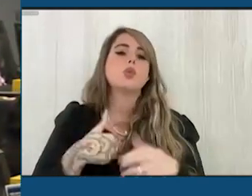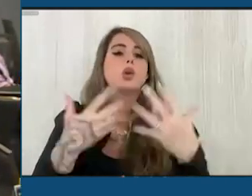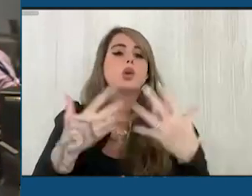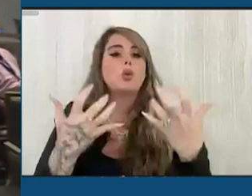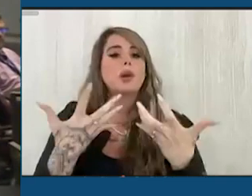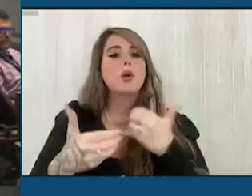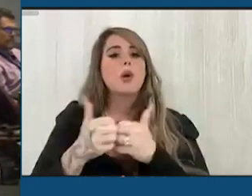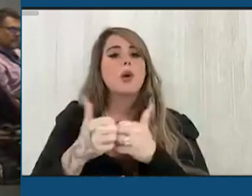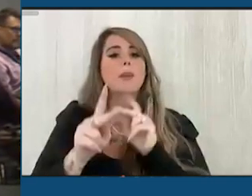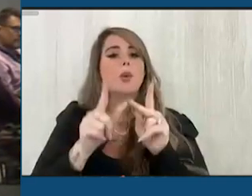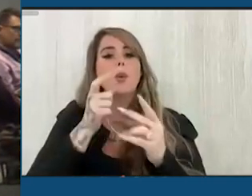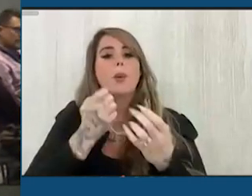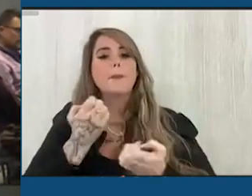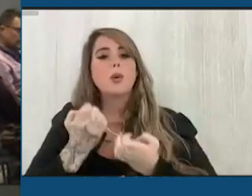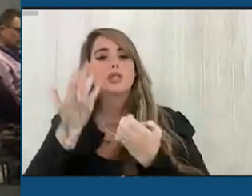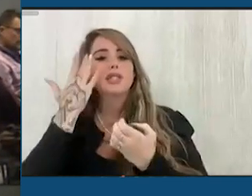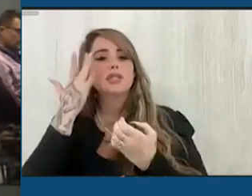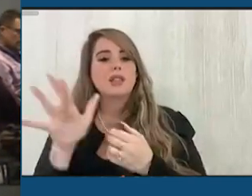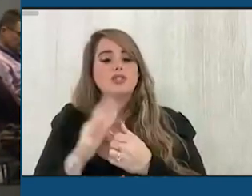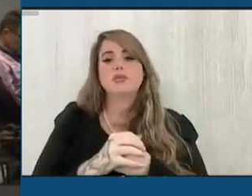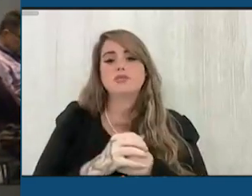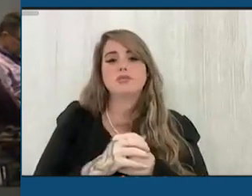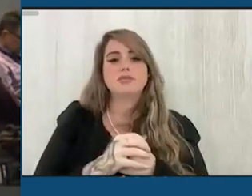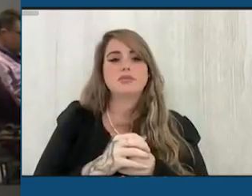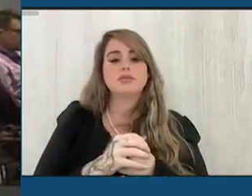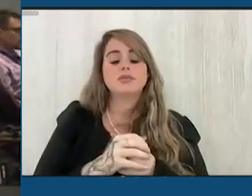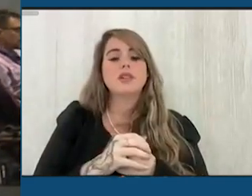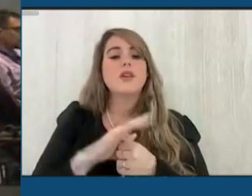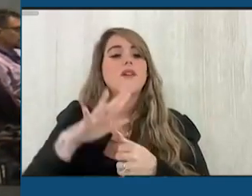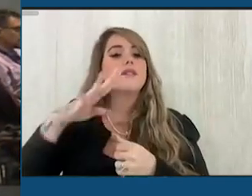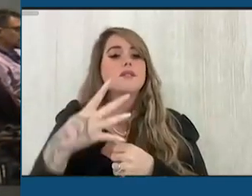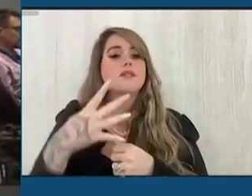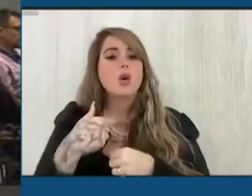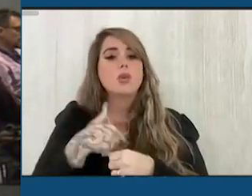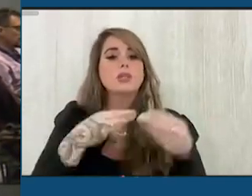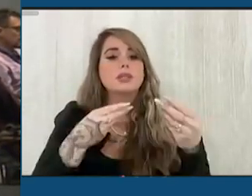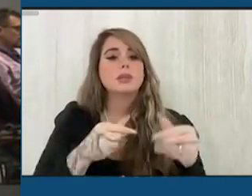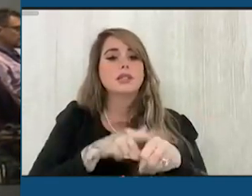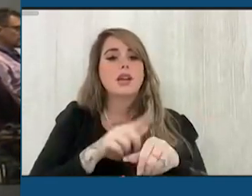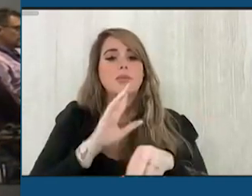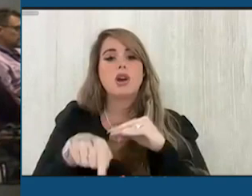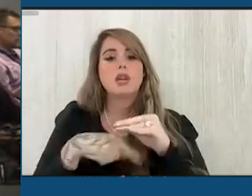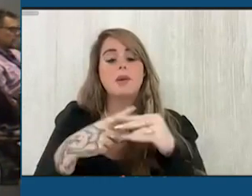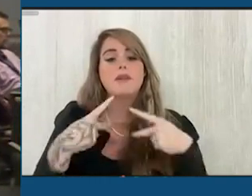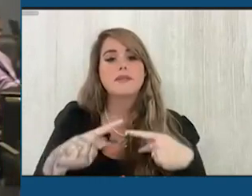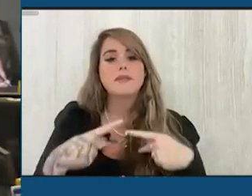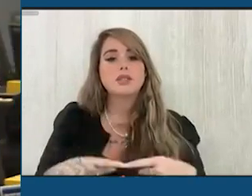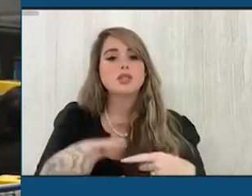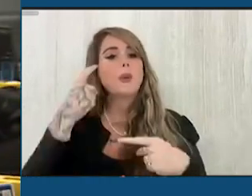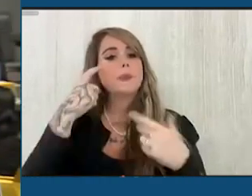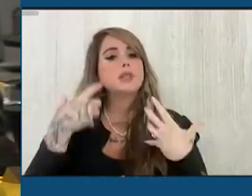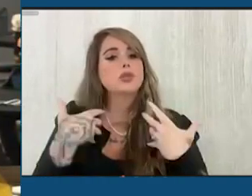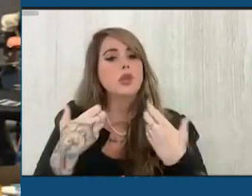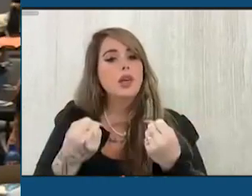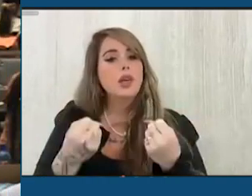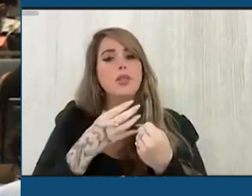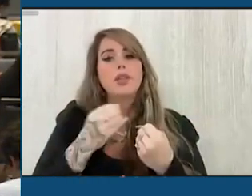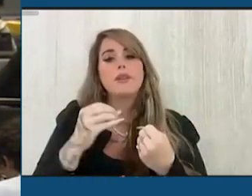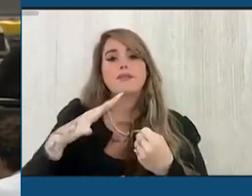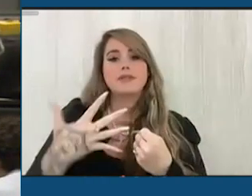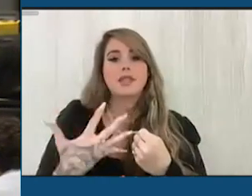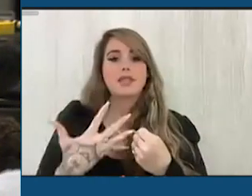emotionally intelligent. The fourth we spent a lot of time talking about today, physical and mental health, and the fifth is performance. We